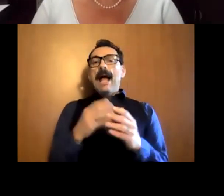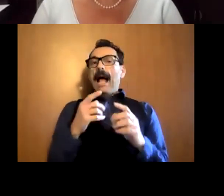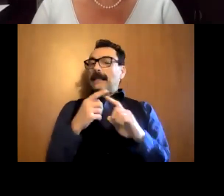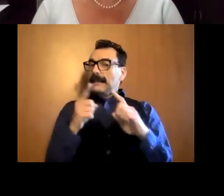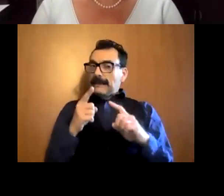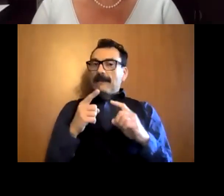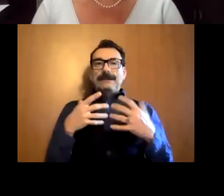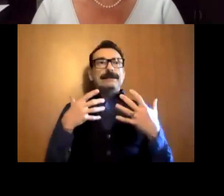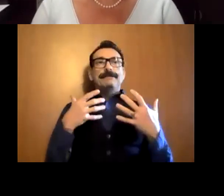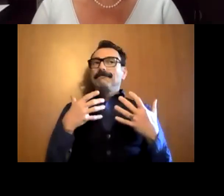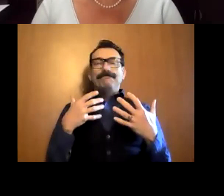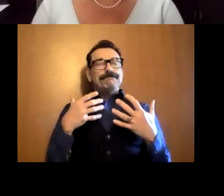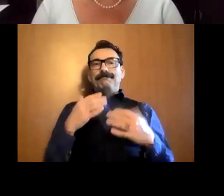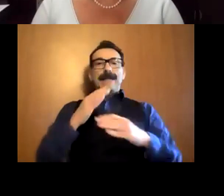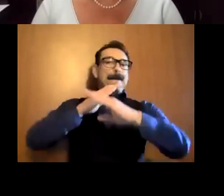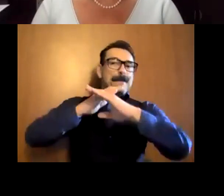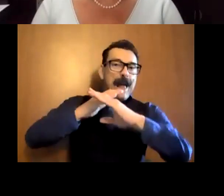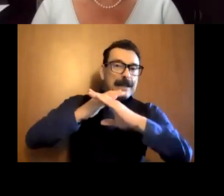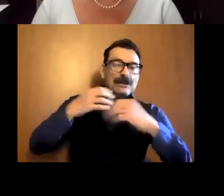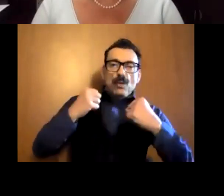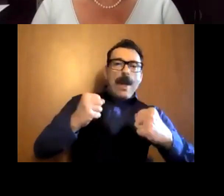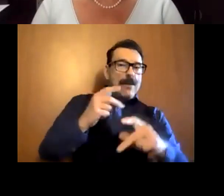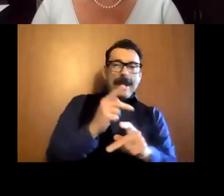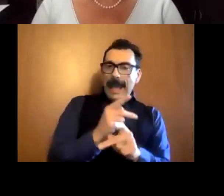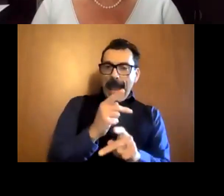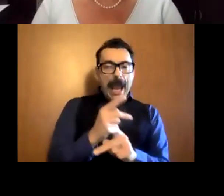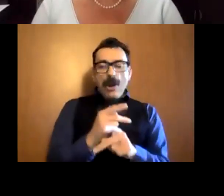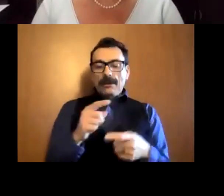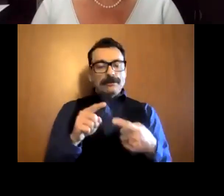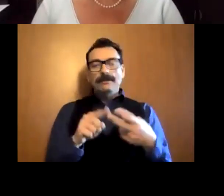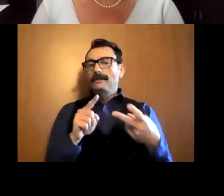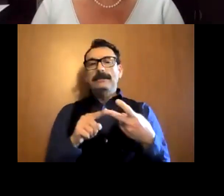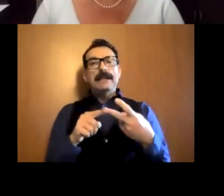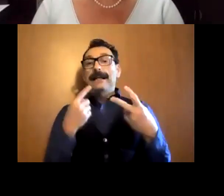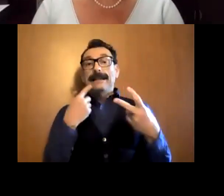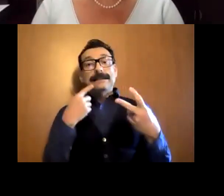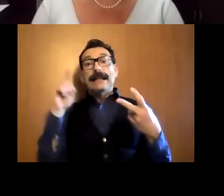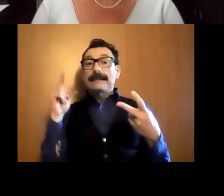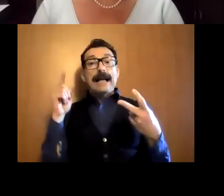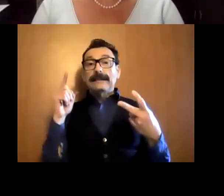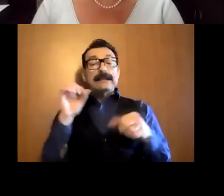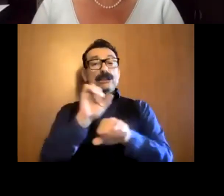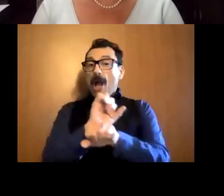us, regardless of educational attainment, sometimes even more so